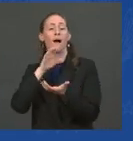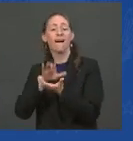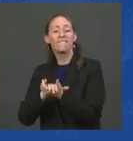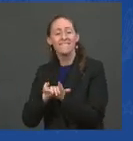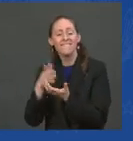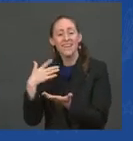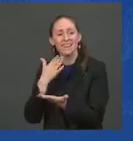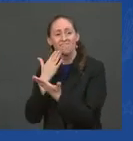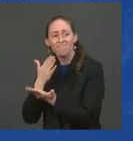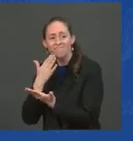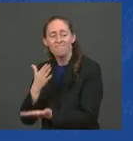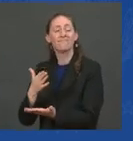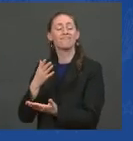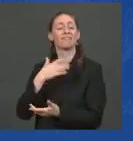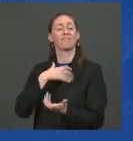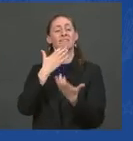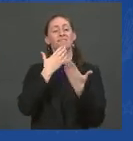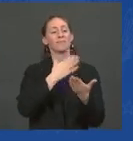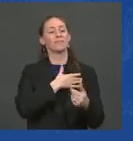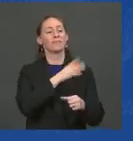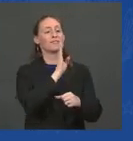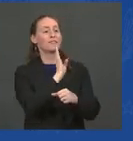well. And